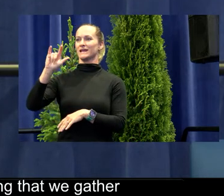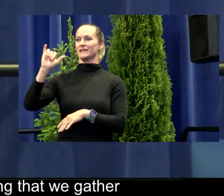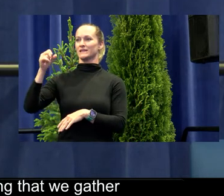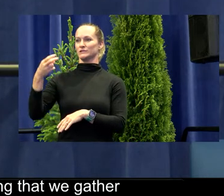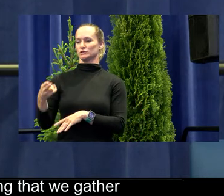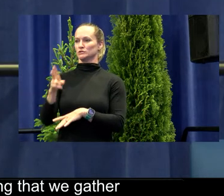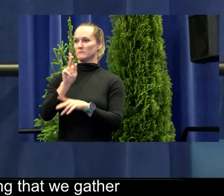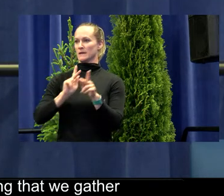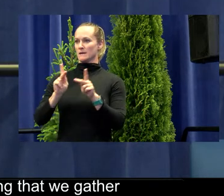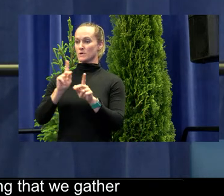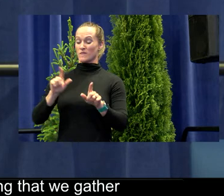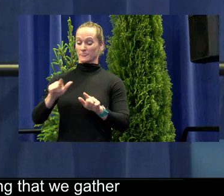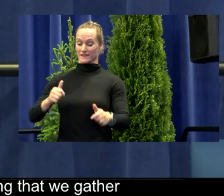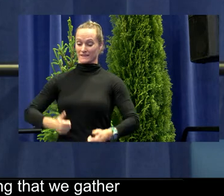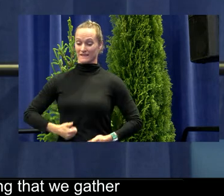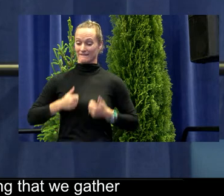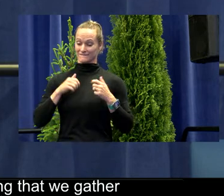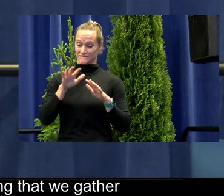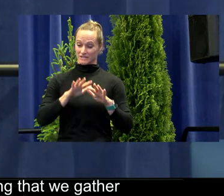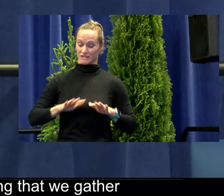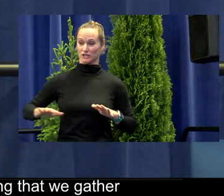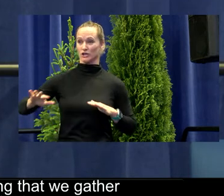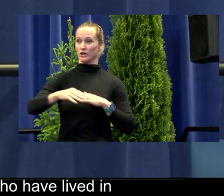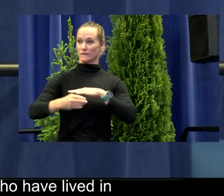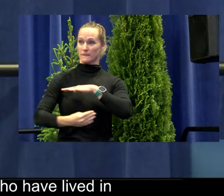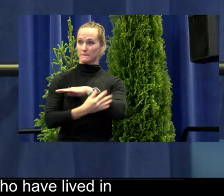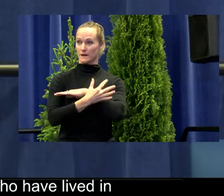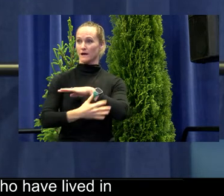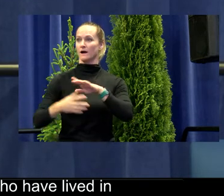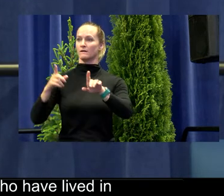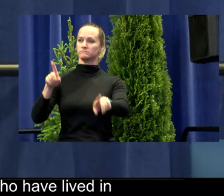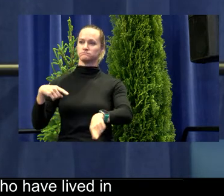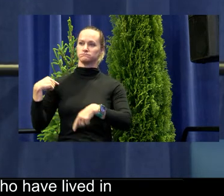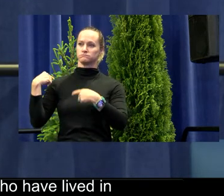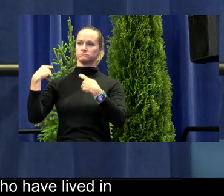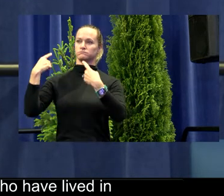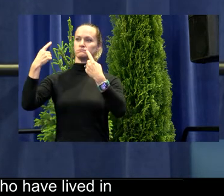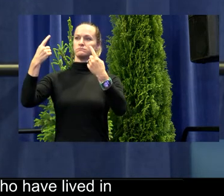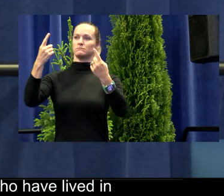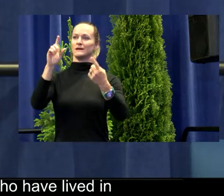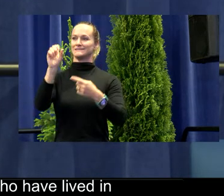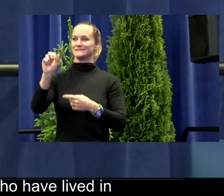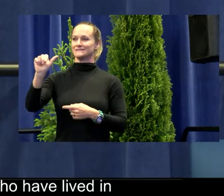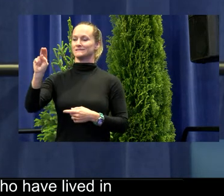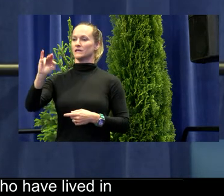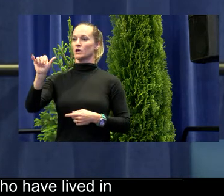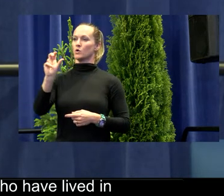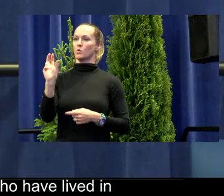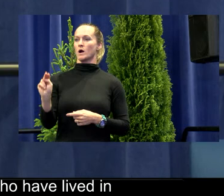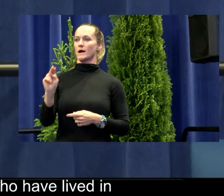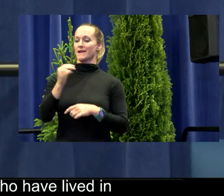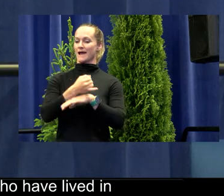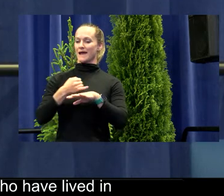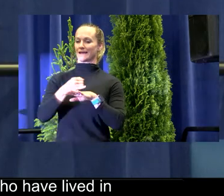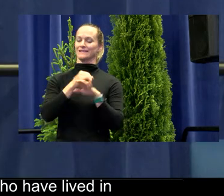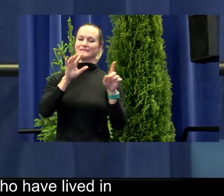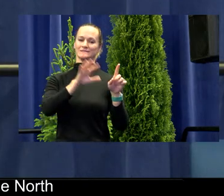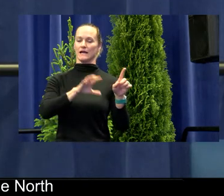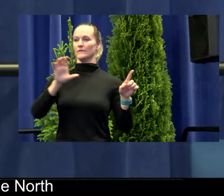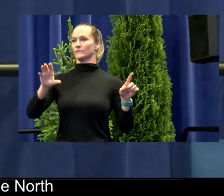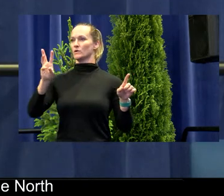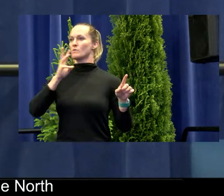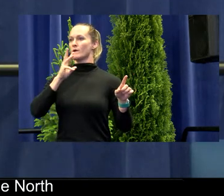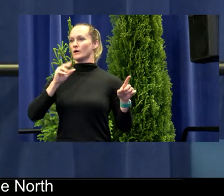have lived in the Salish Sea Basin all throughout the San Juan Islands and the North Cascades watershed